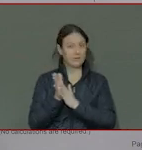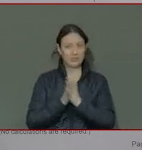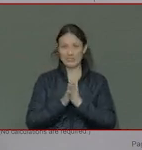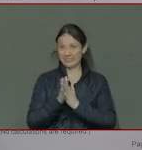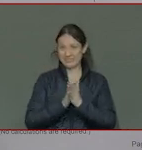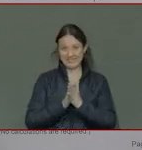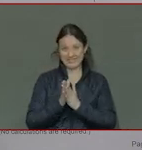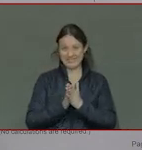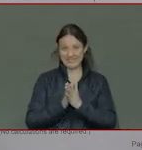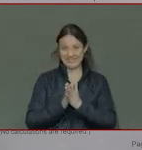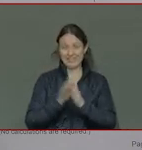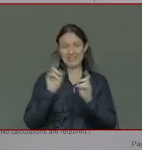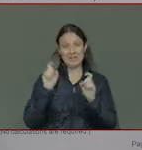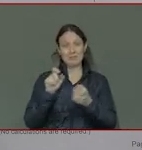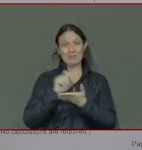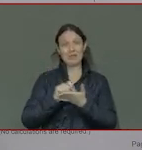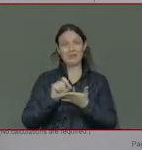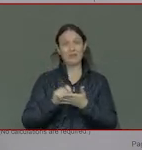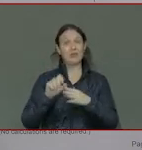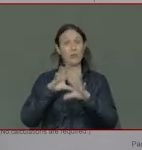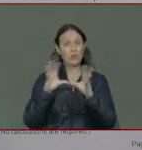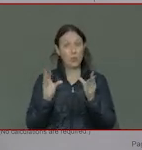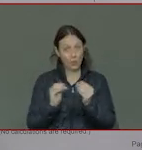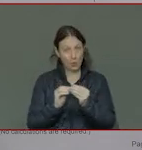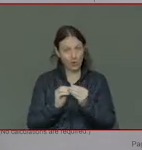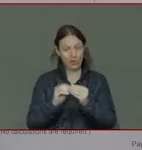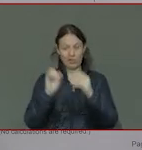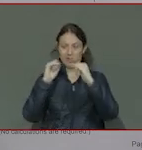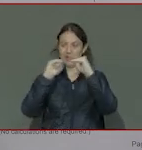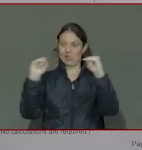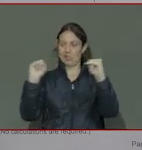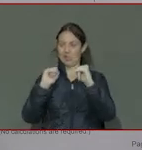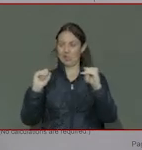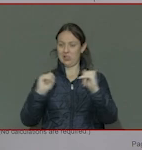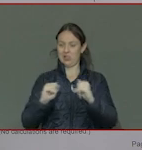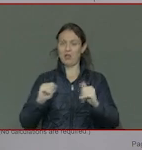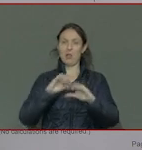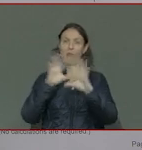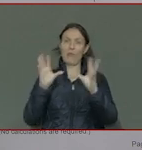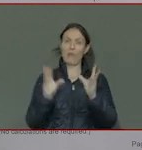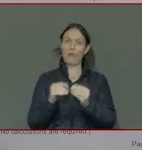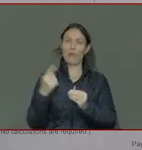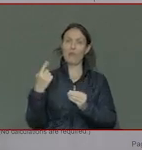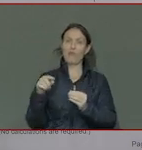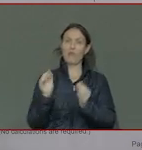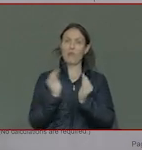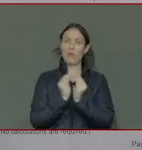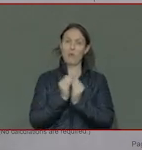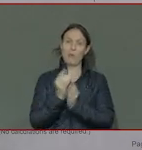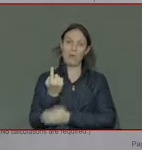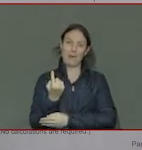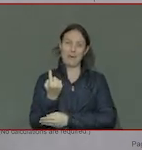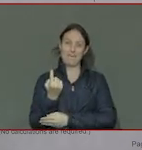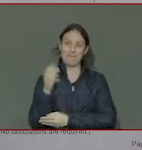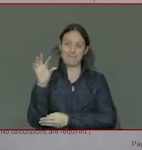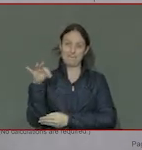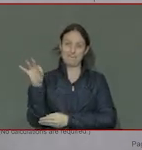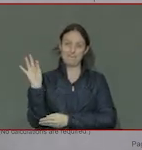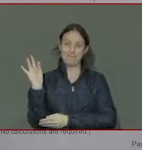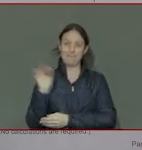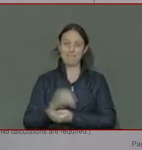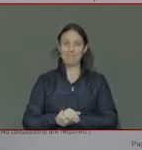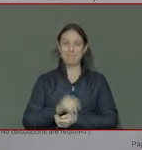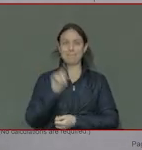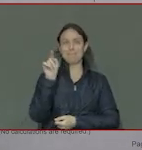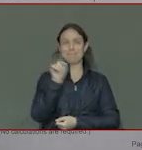you must write everything down for the 1 mark. So please make sure about that. So sigma